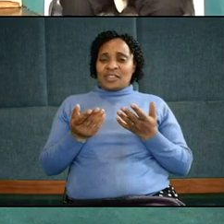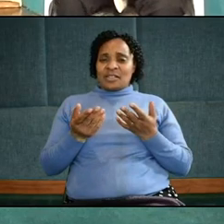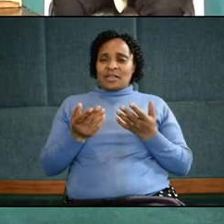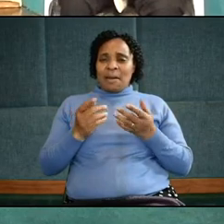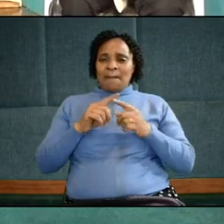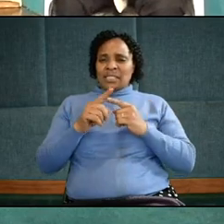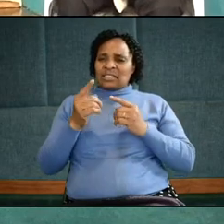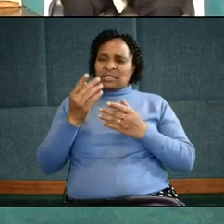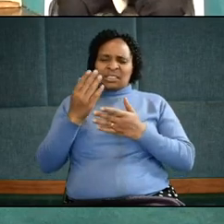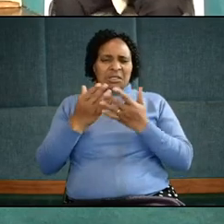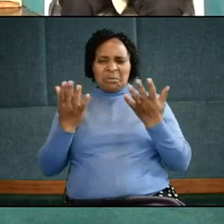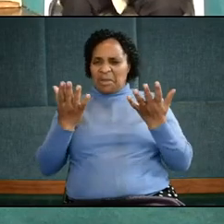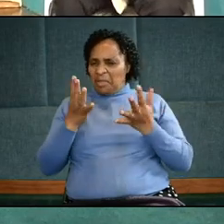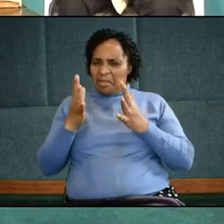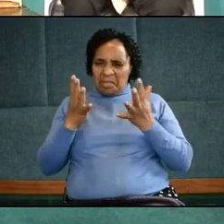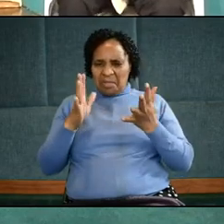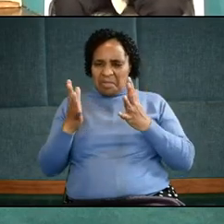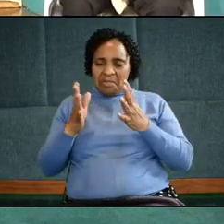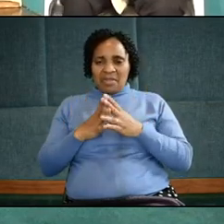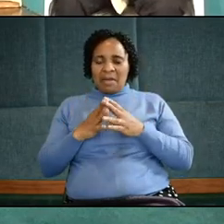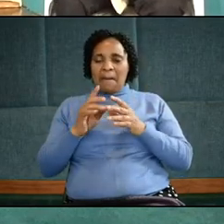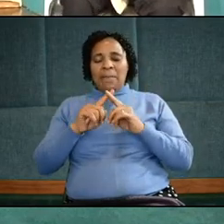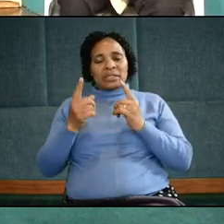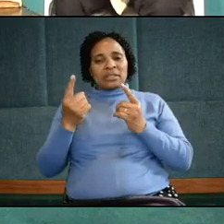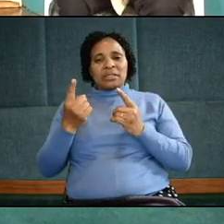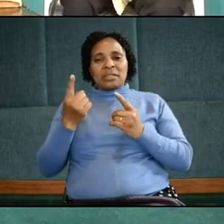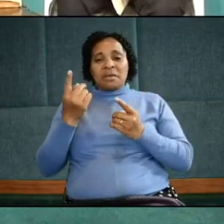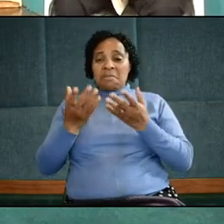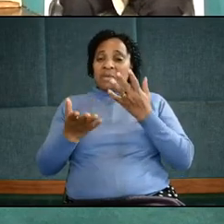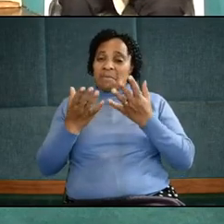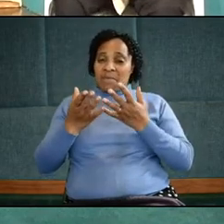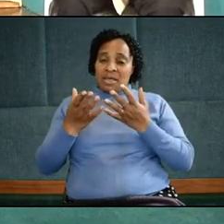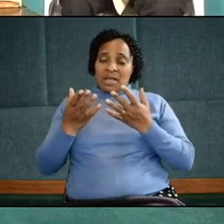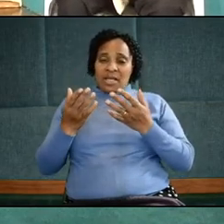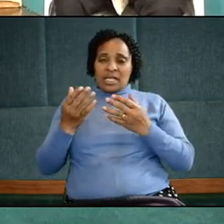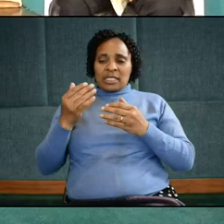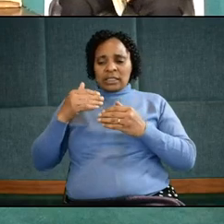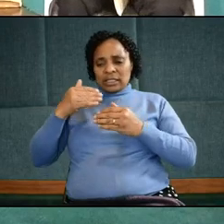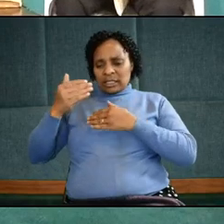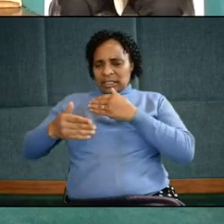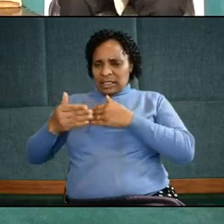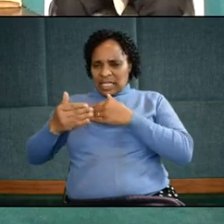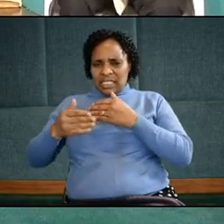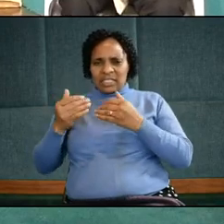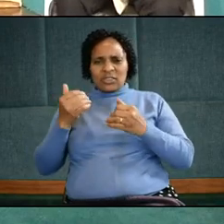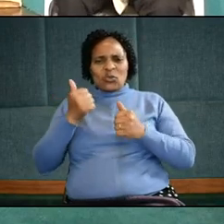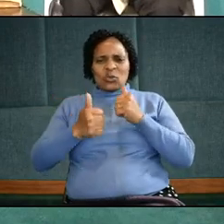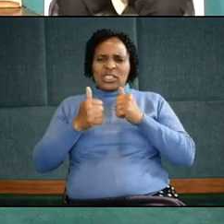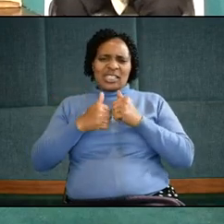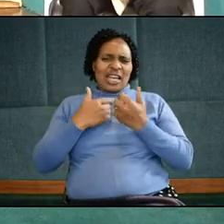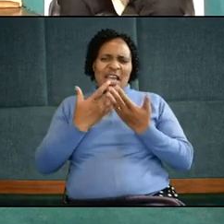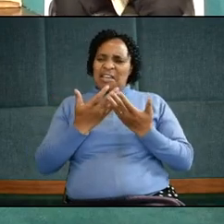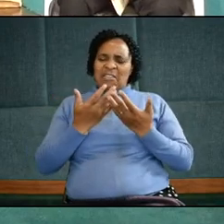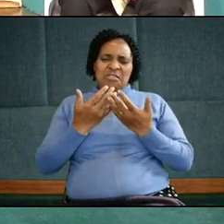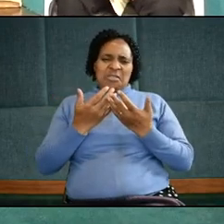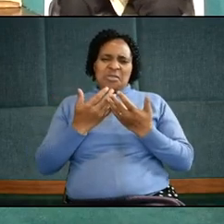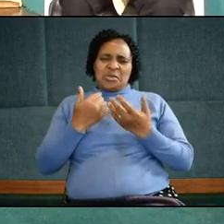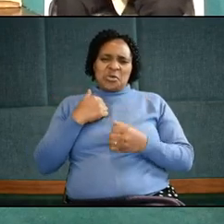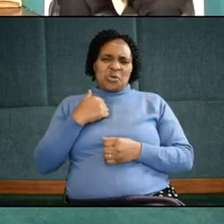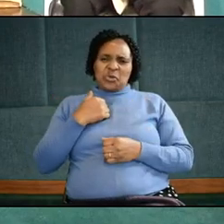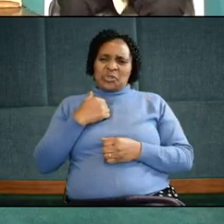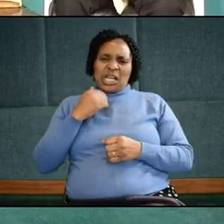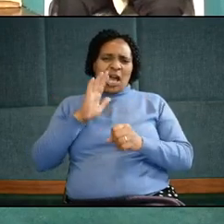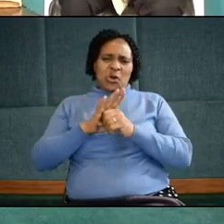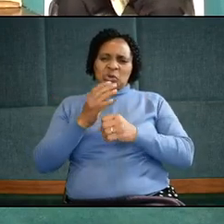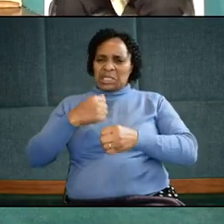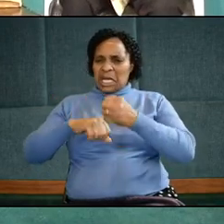you're somewhere there. Okay. Perhaps it's the side I portray when mm-hmm. you're with them. Mm-hmm. But